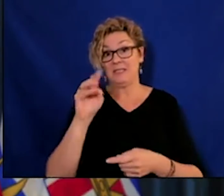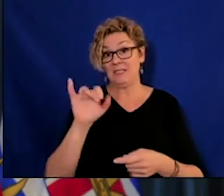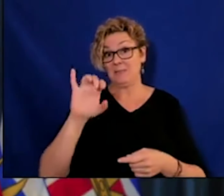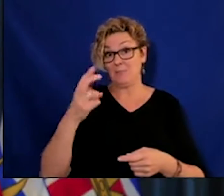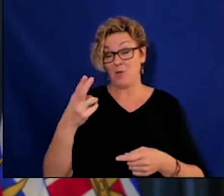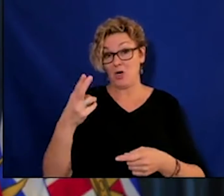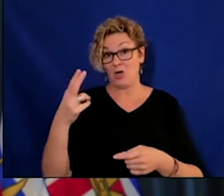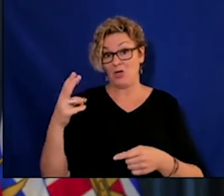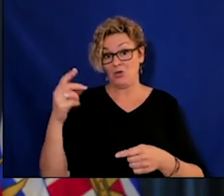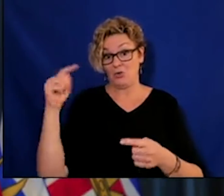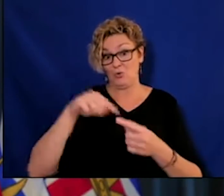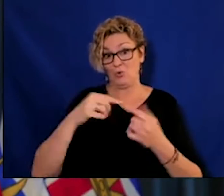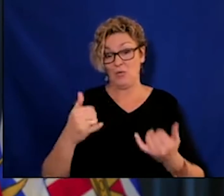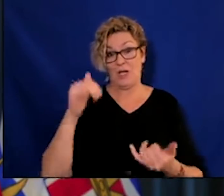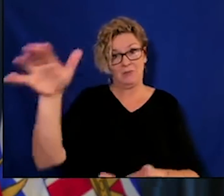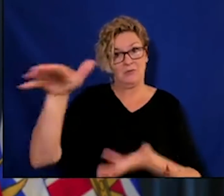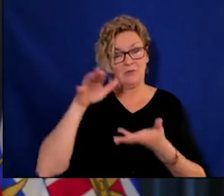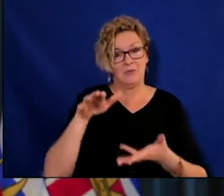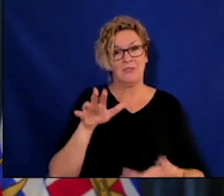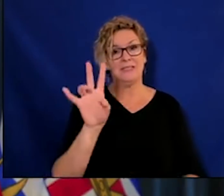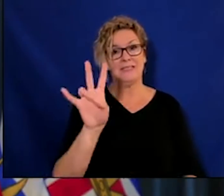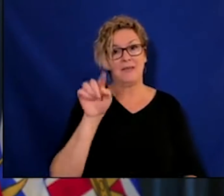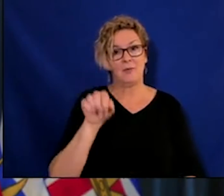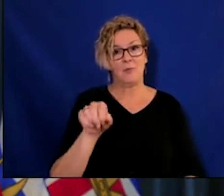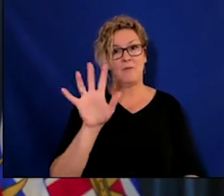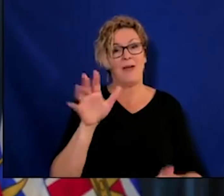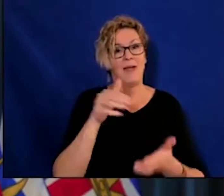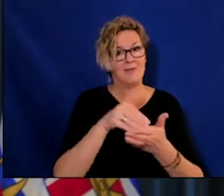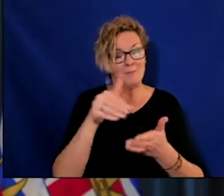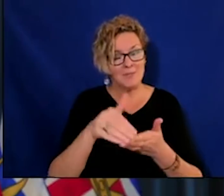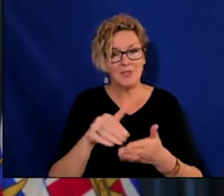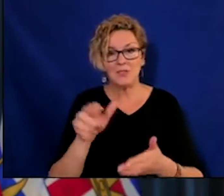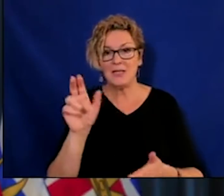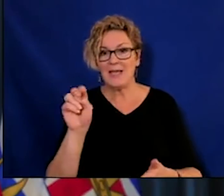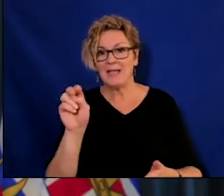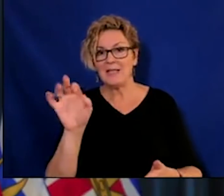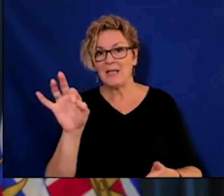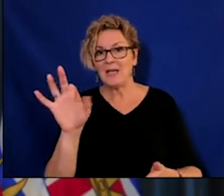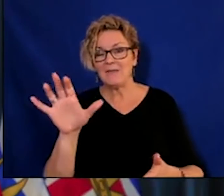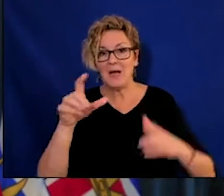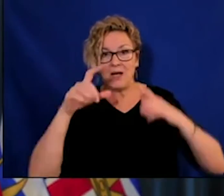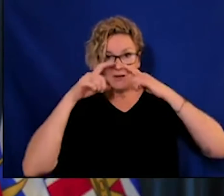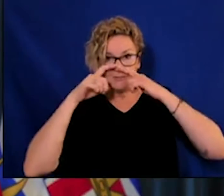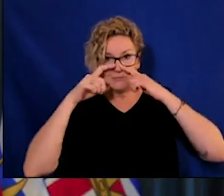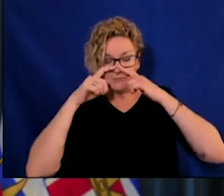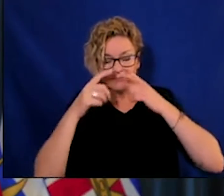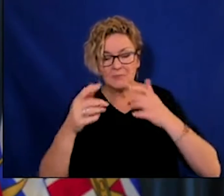16th, 7.5 million N95 or equivalent respirators, almost